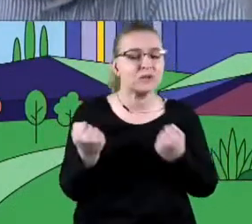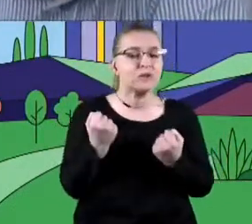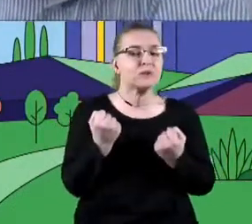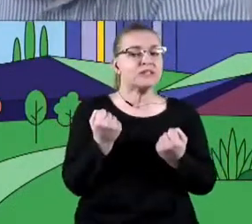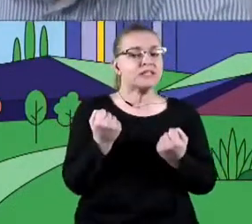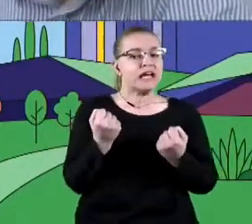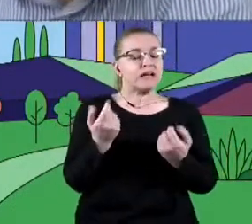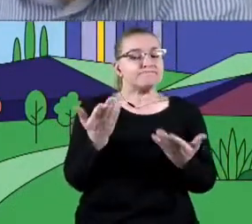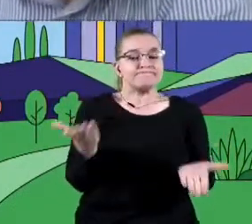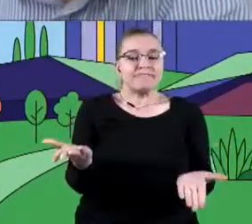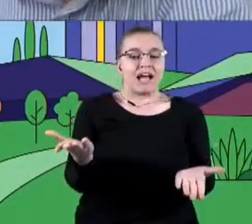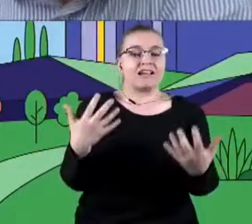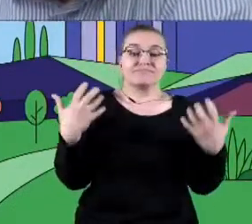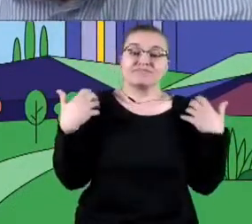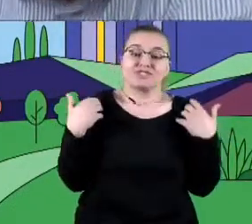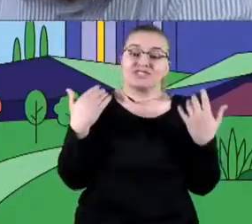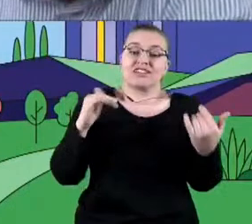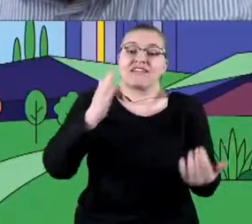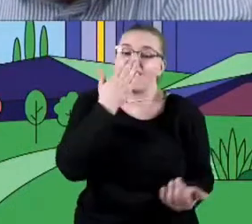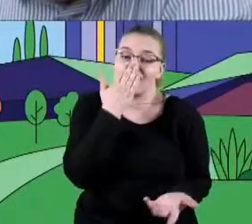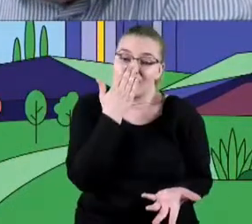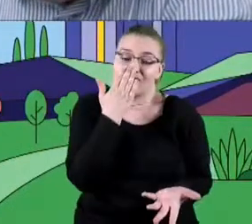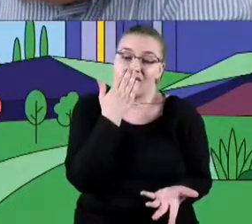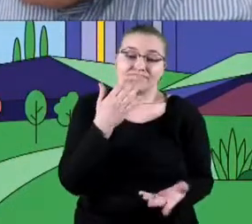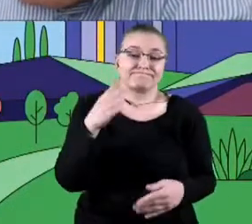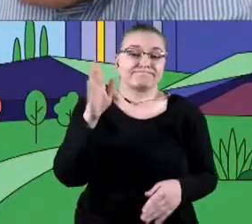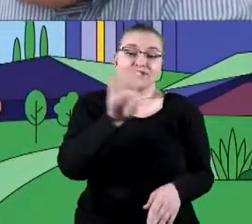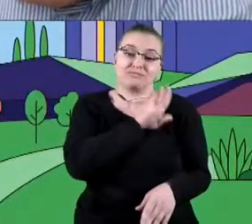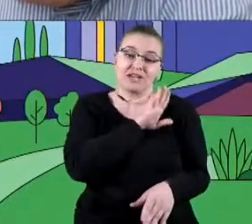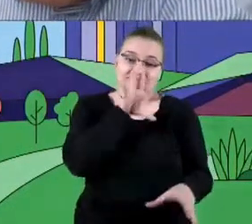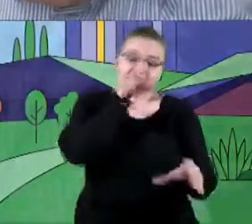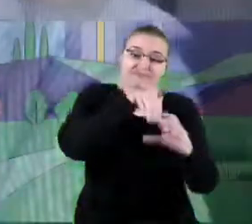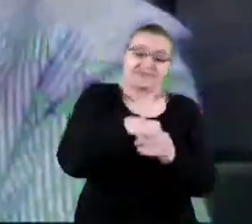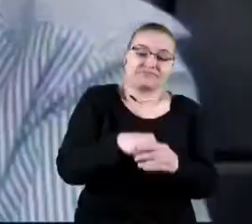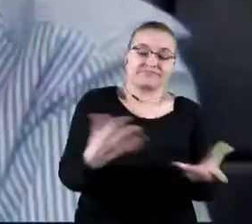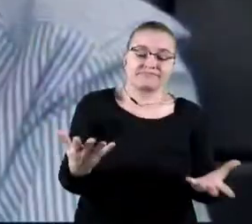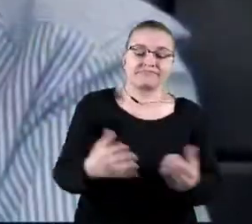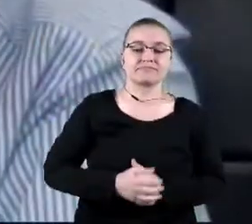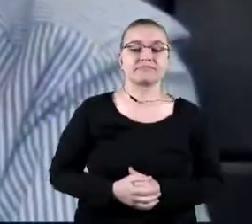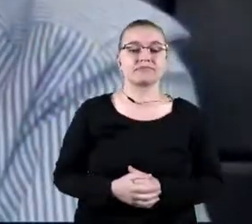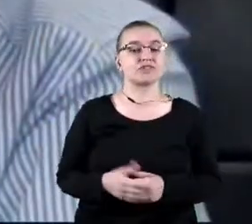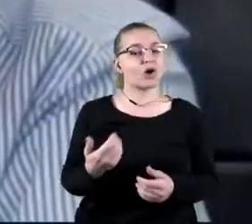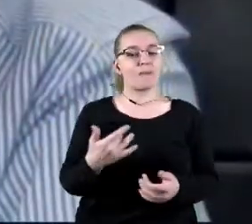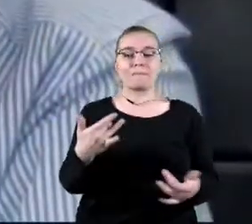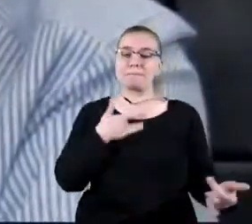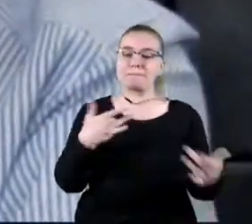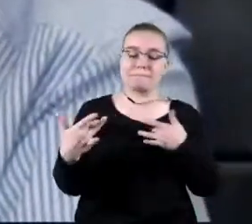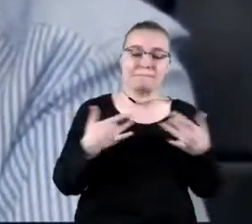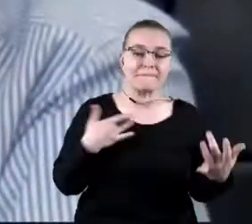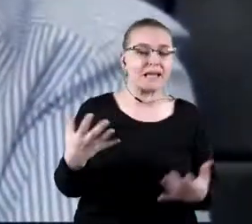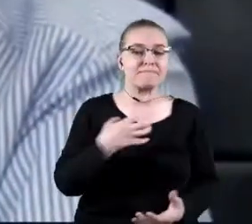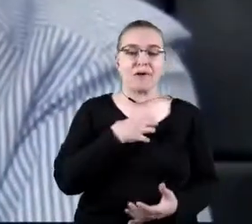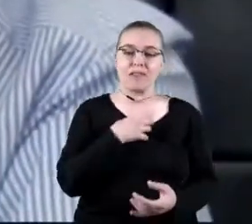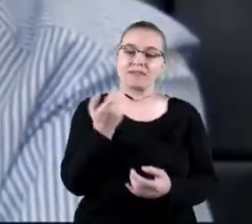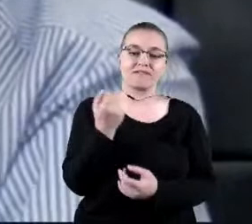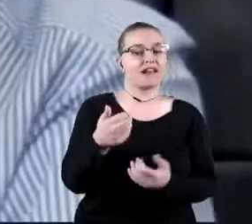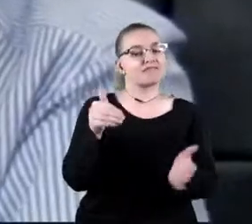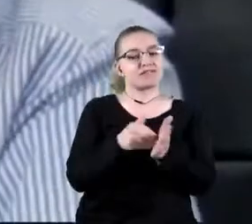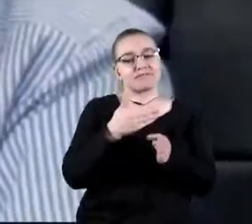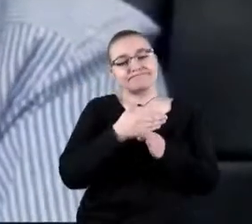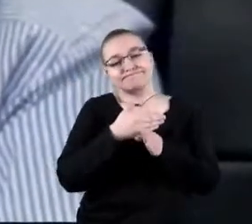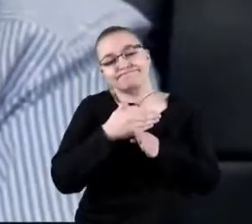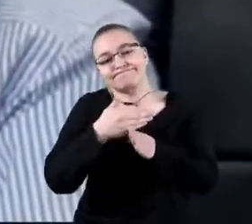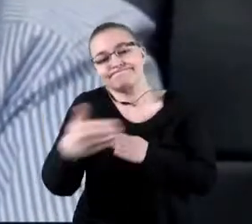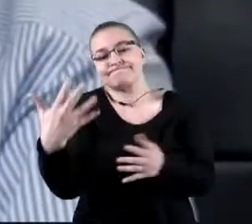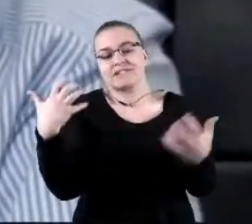That death is a part of it. And this is something that you simply need to cope with and